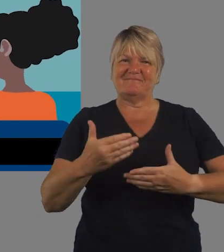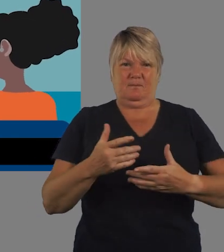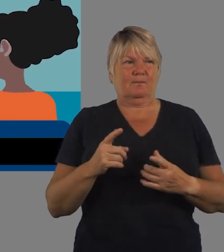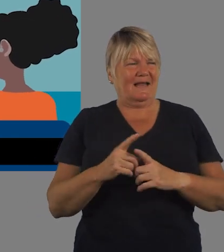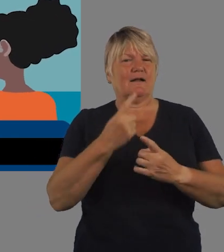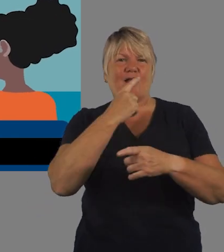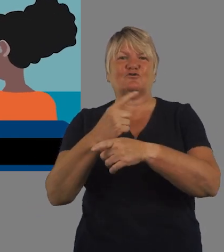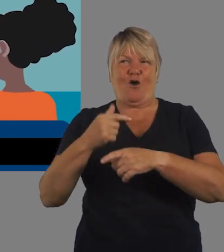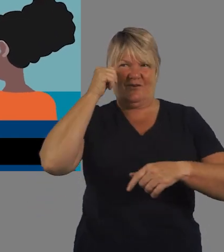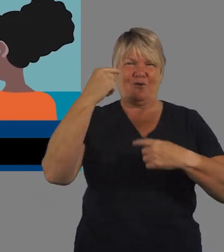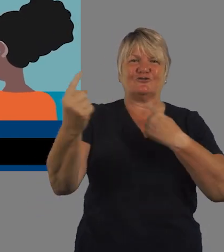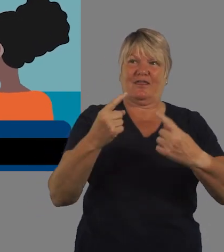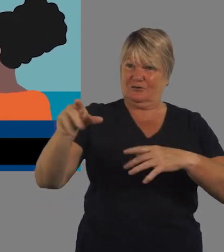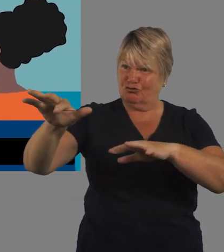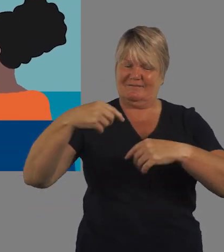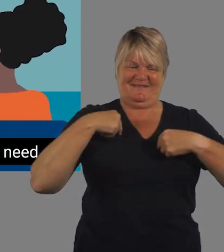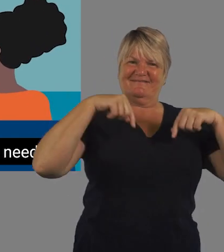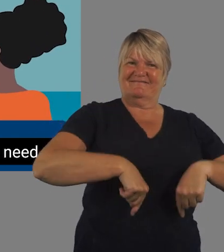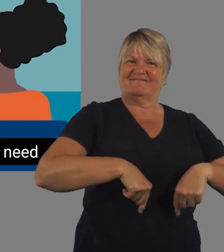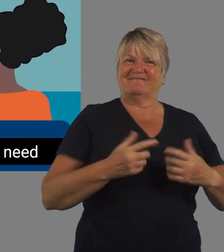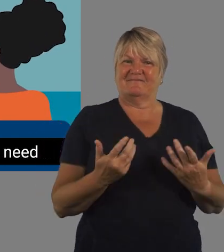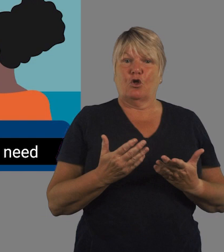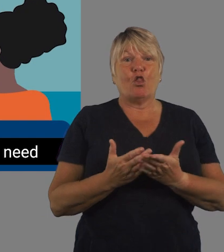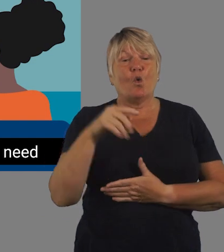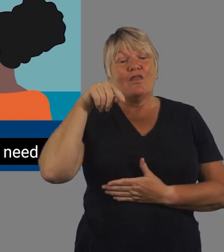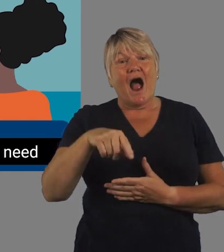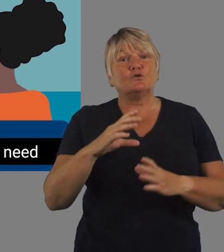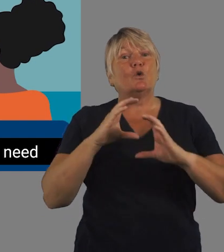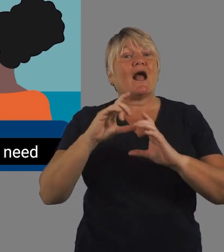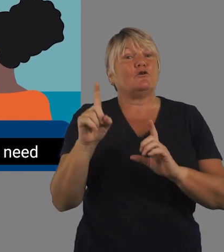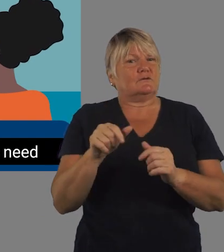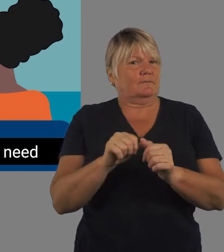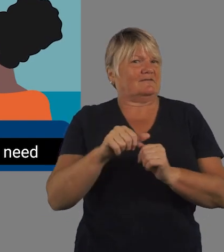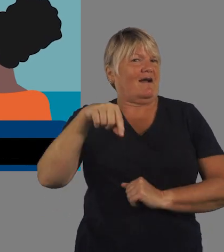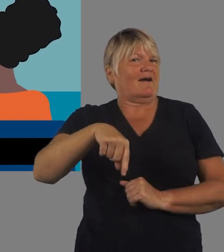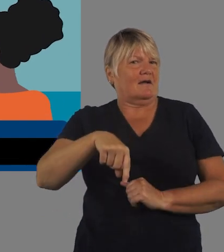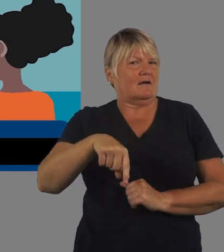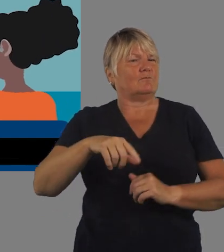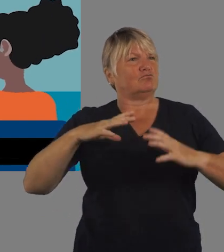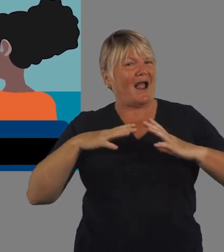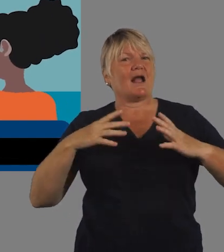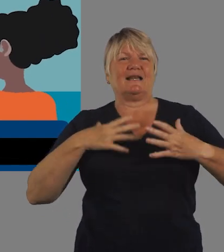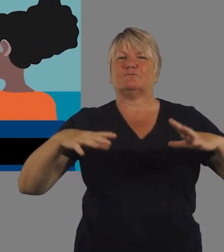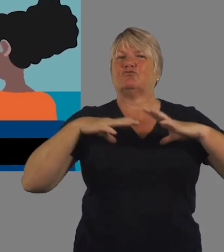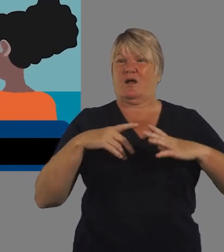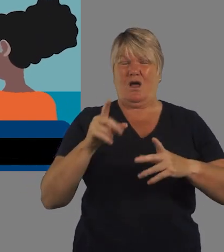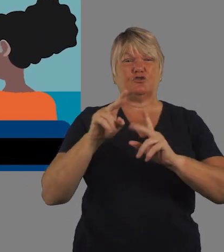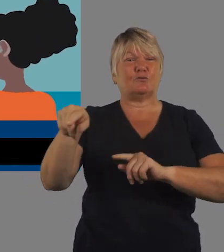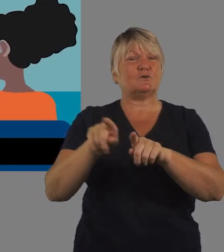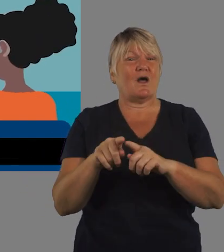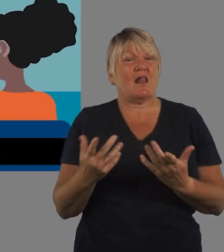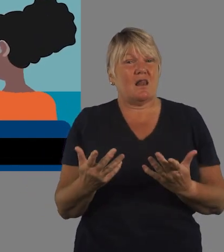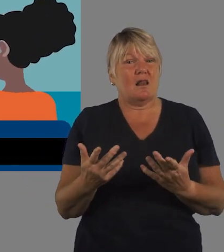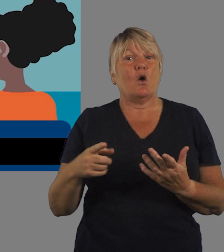engage socially with the participants on screen. Remember though that communications support workers need breaks too, and any informal chat